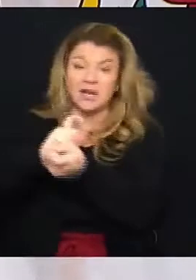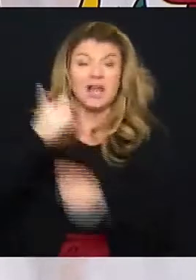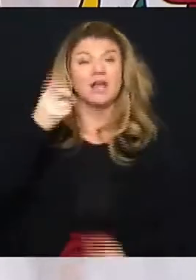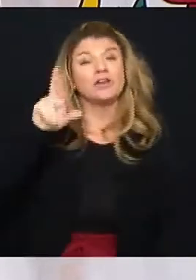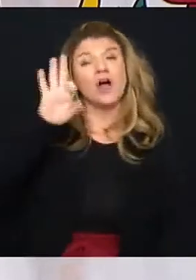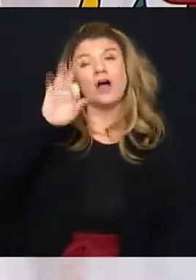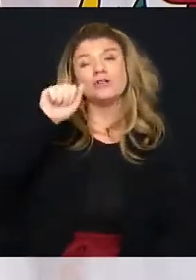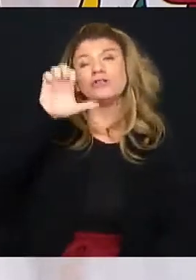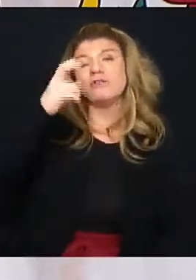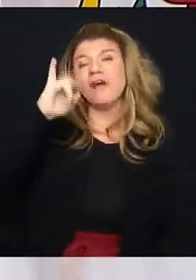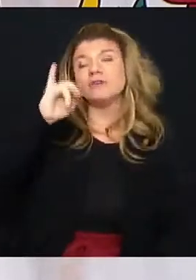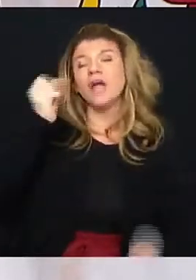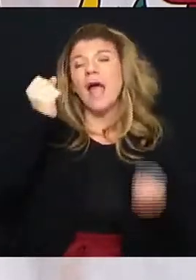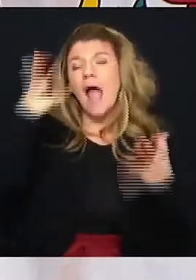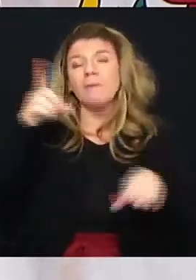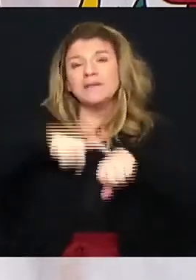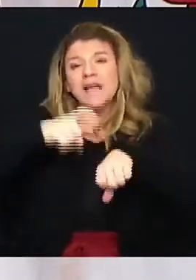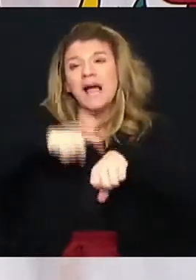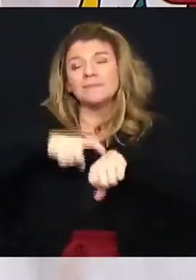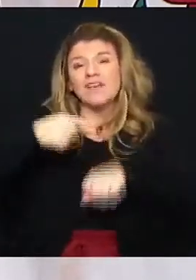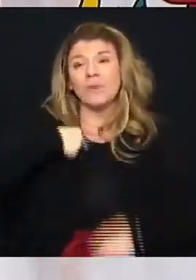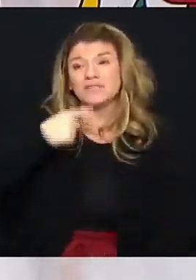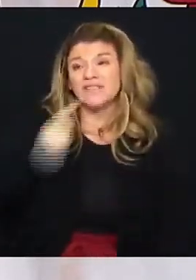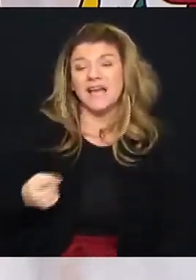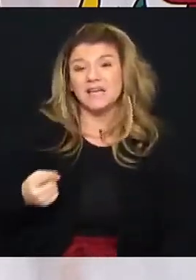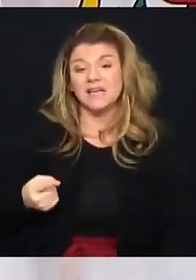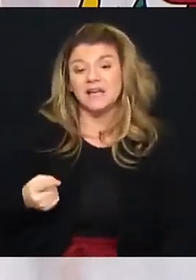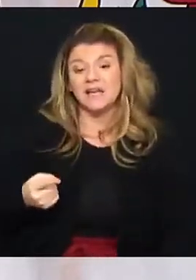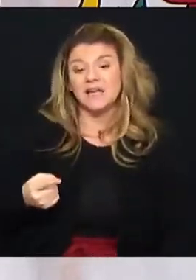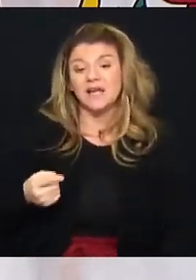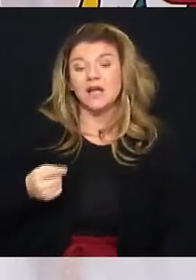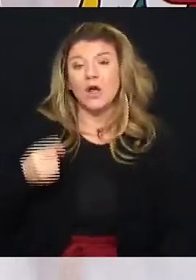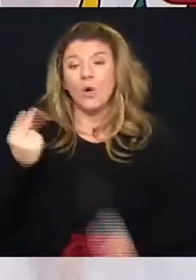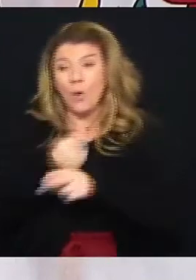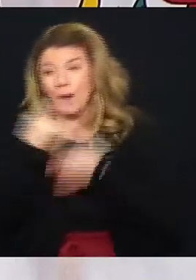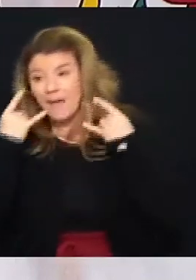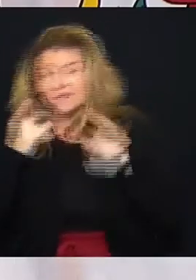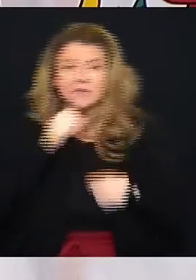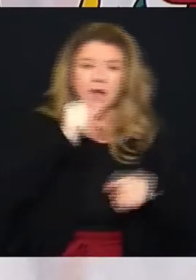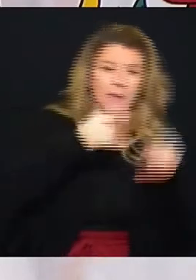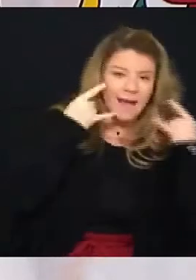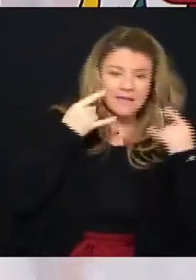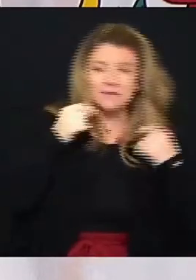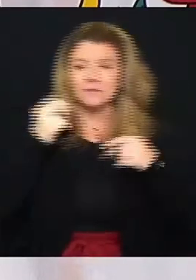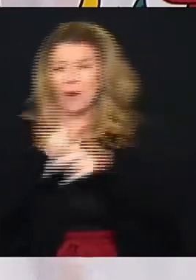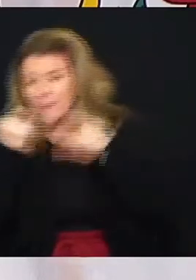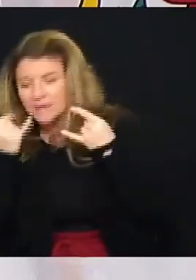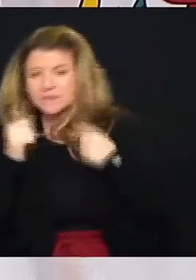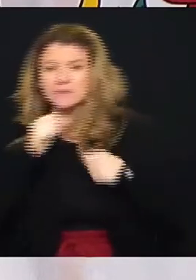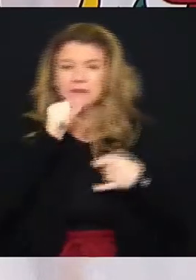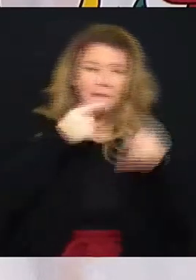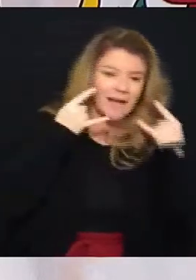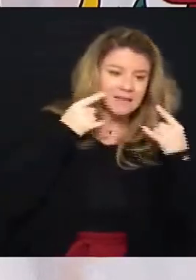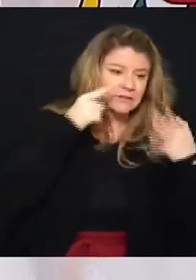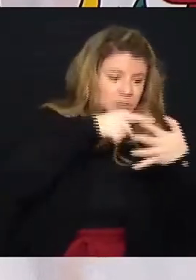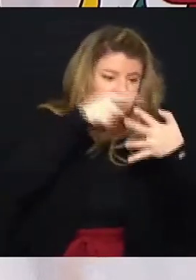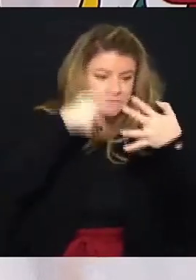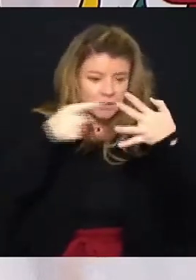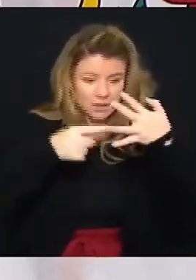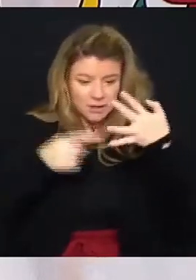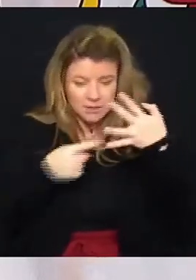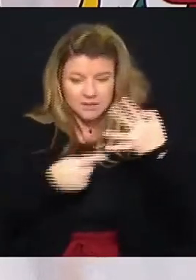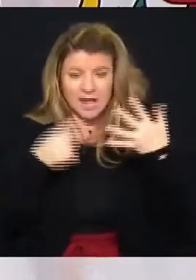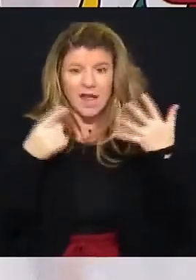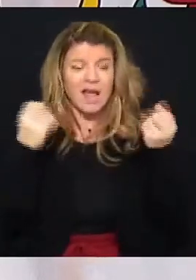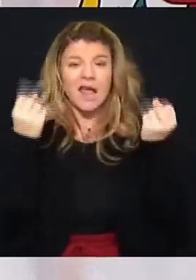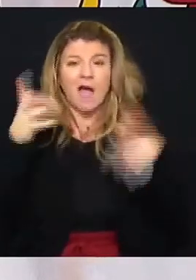Fauci, how many times have we said, wear the mask, don't wear the mask, do this, do that? How many times have we done all that, Paul?